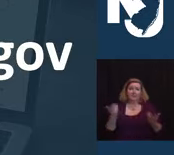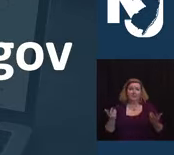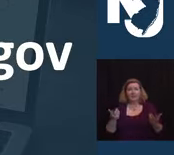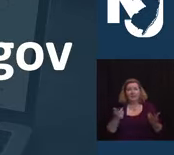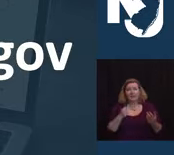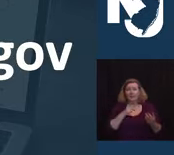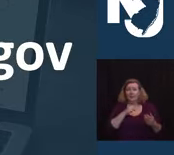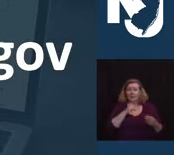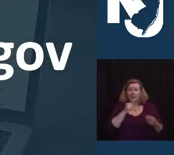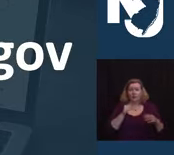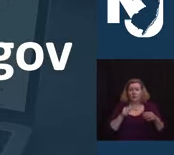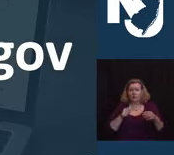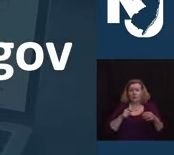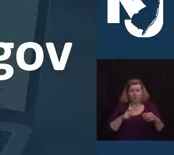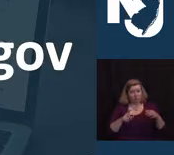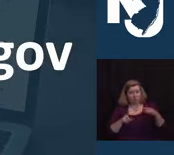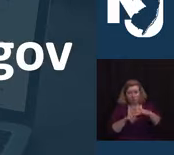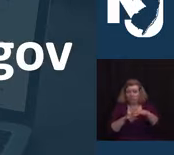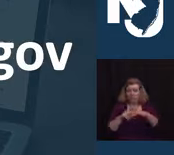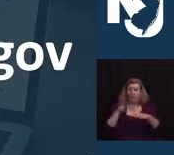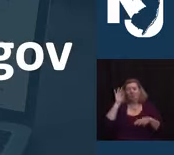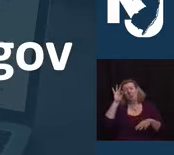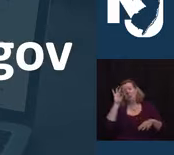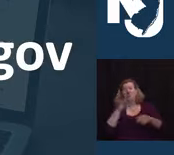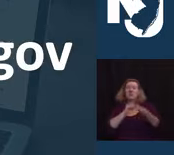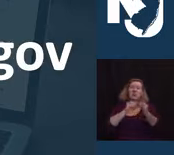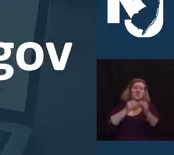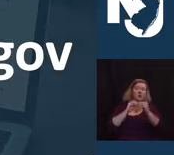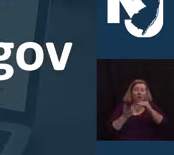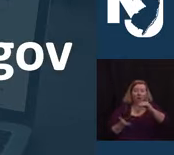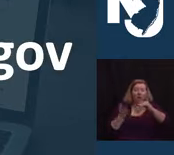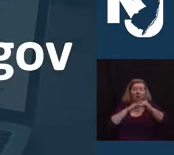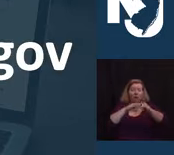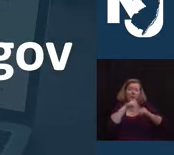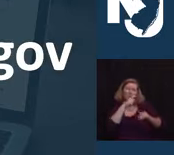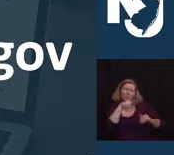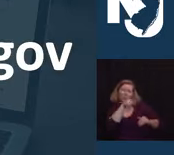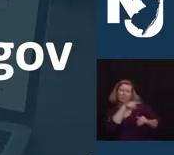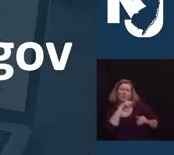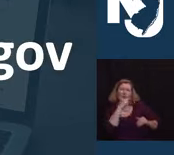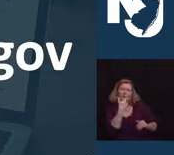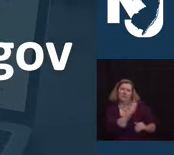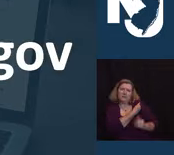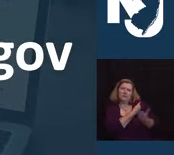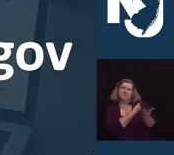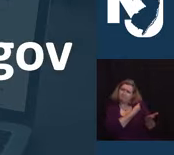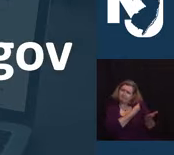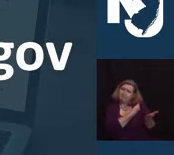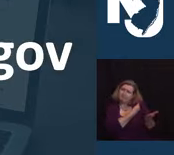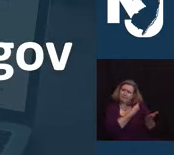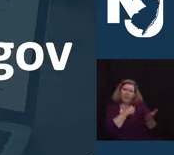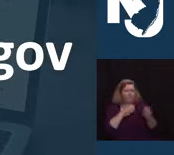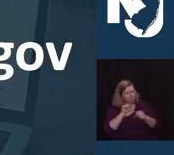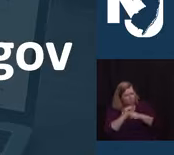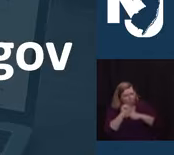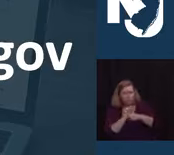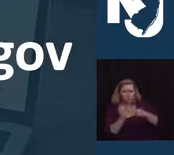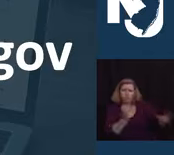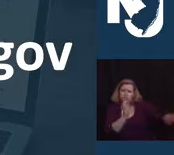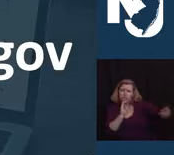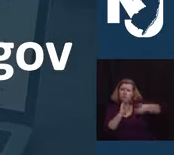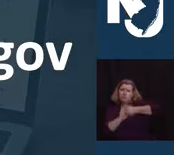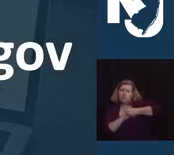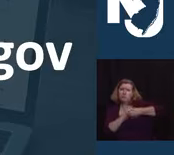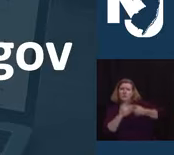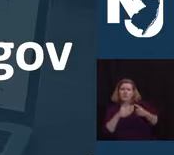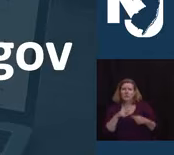dashboard. We anticipate hitting our goal of 4.7 million fully vaccinated individuals